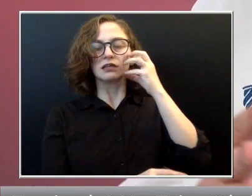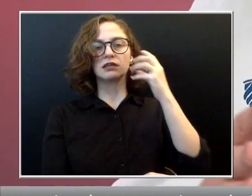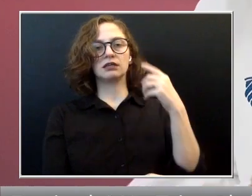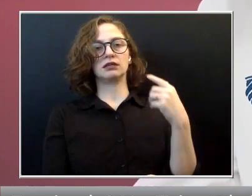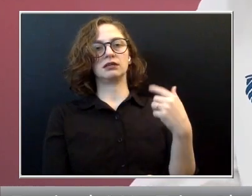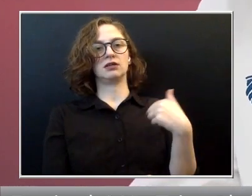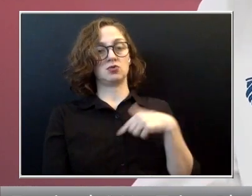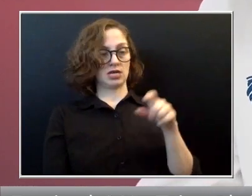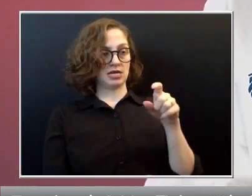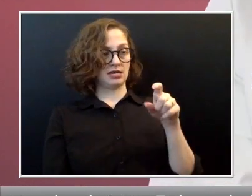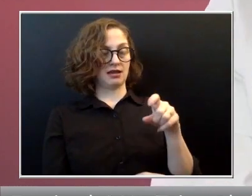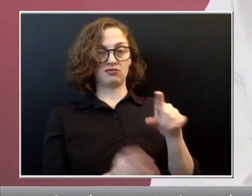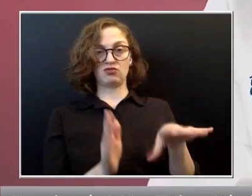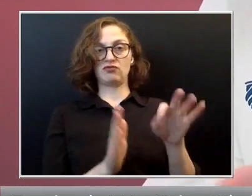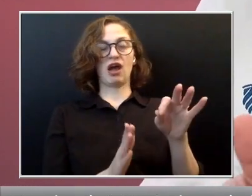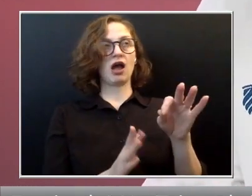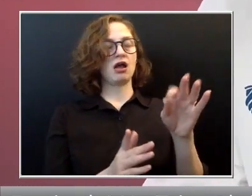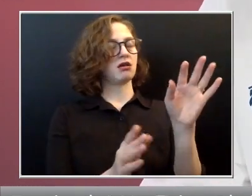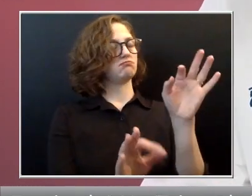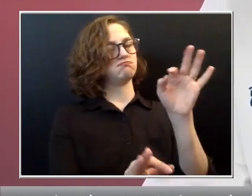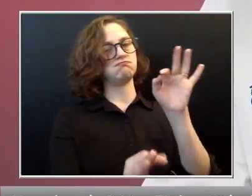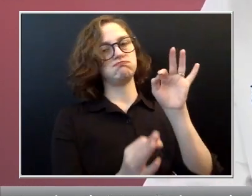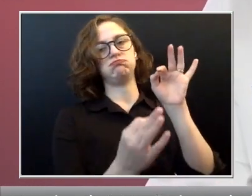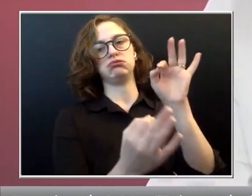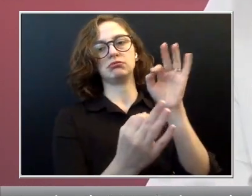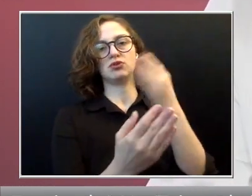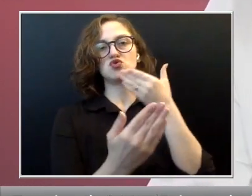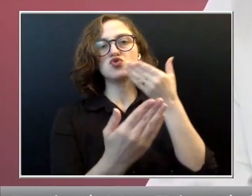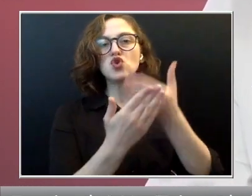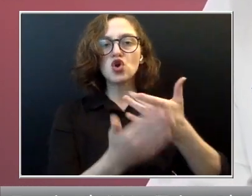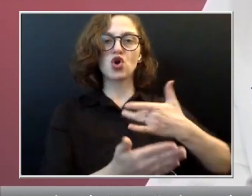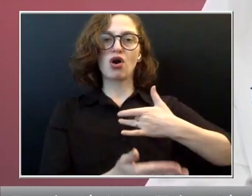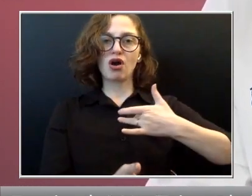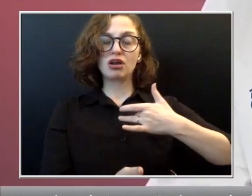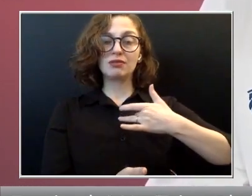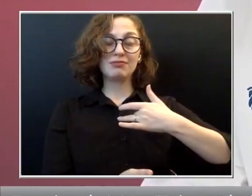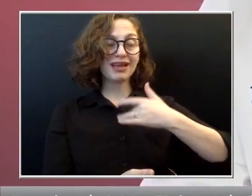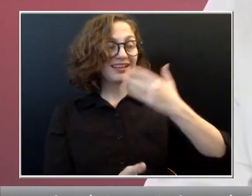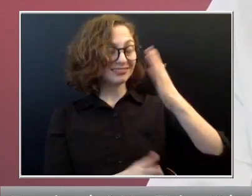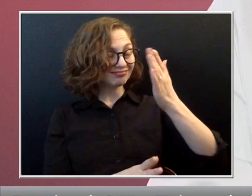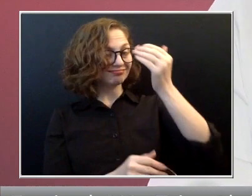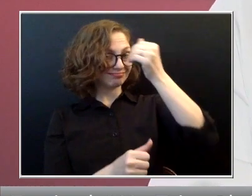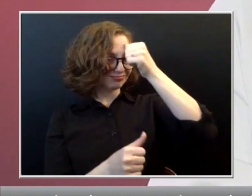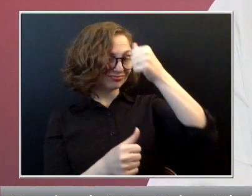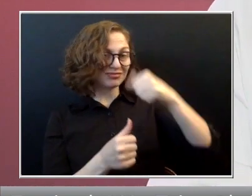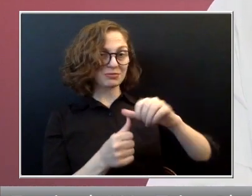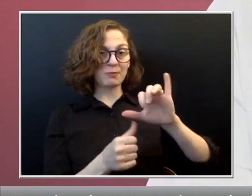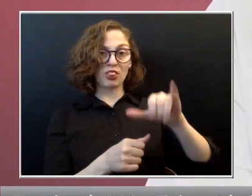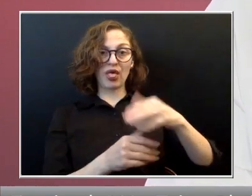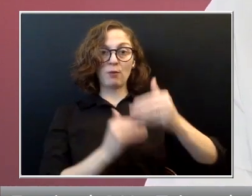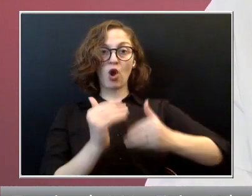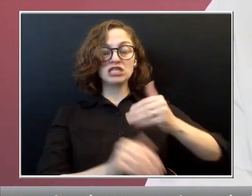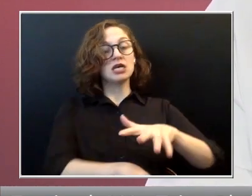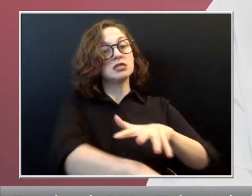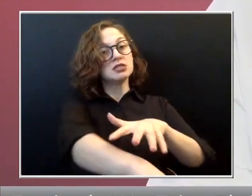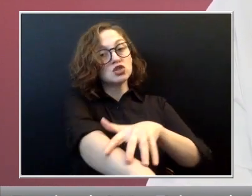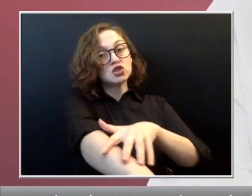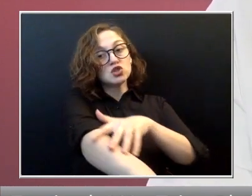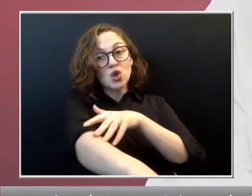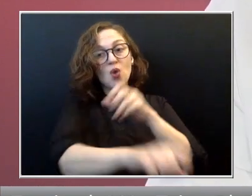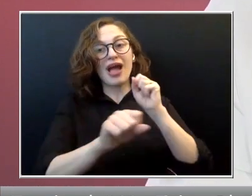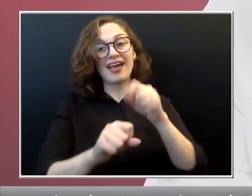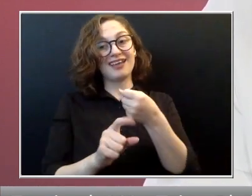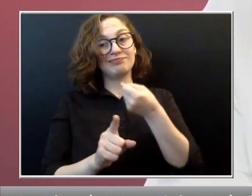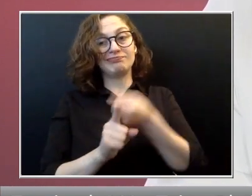because keep in mind it's a slow process and has been going on some time, and it can take a toll on the lungs. It can increase the